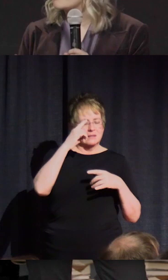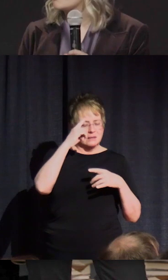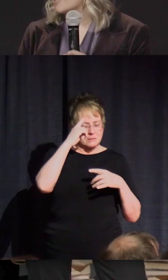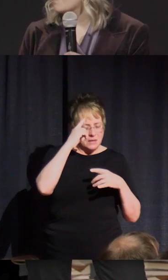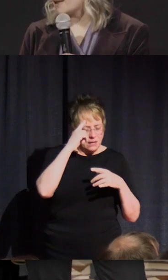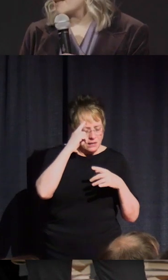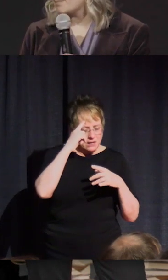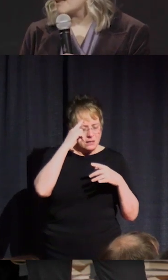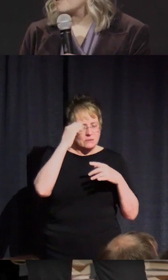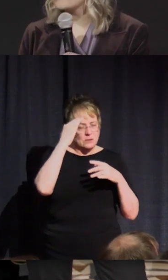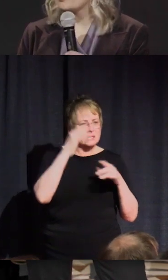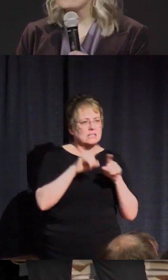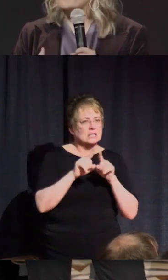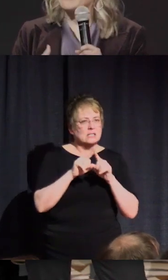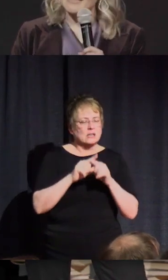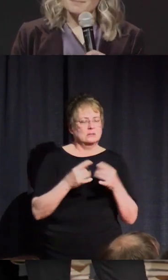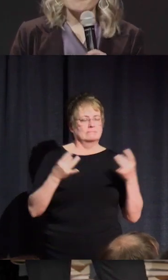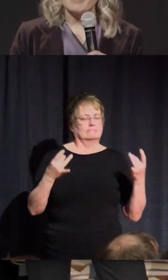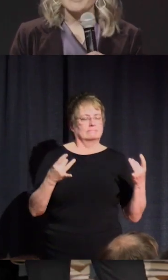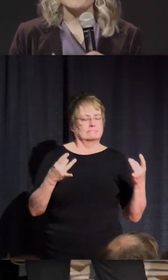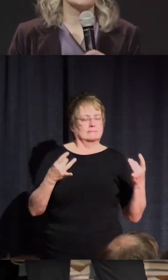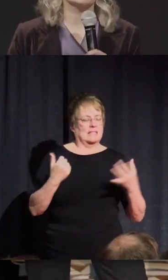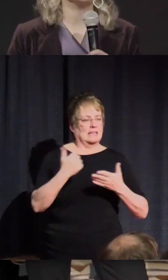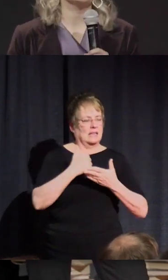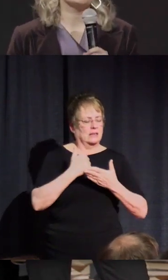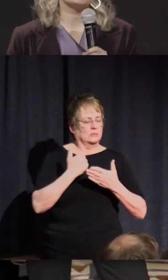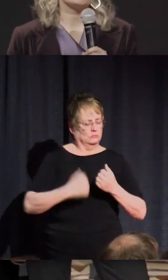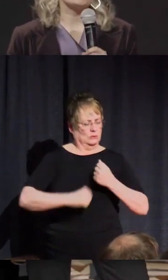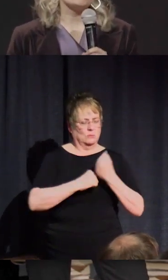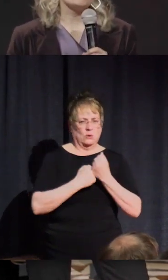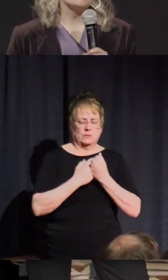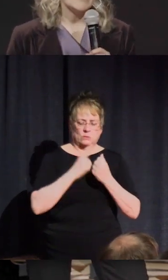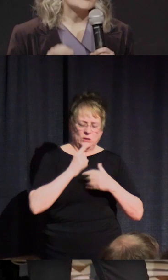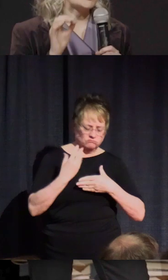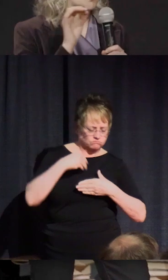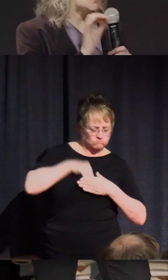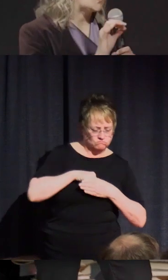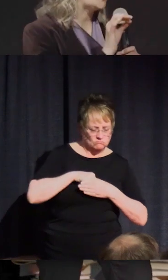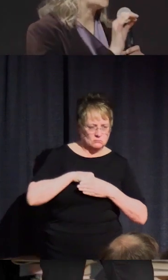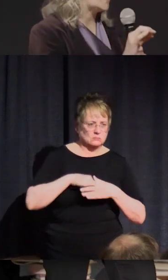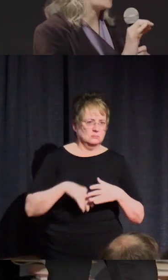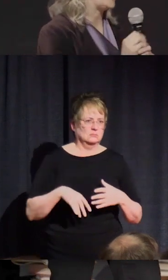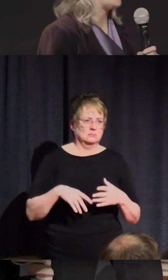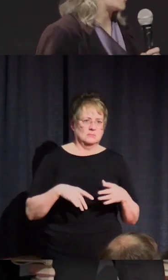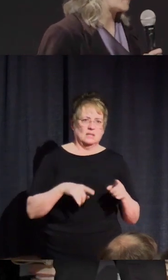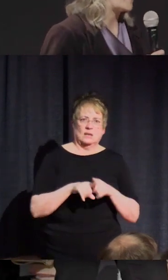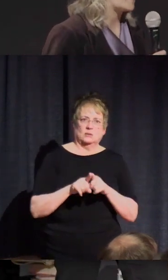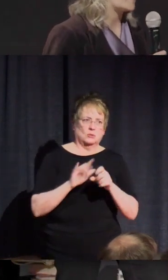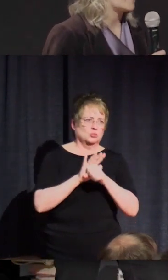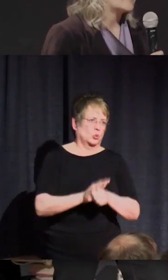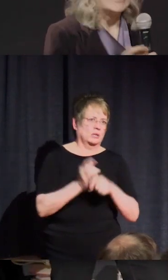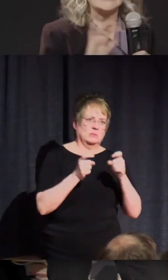a host of other mind-body disciplines that supported me at a deeply foundational level. And I took a whole lot of stress